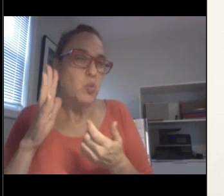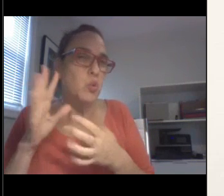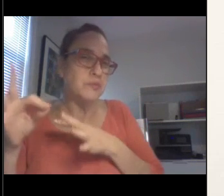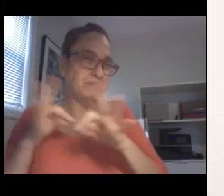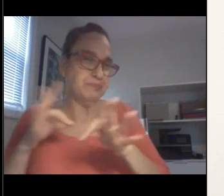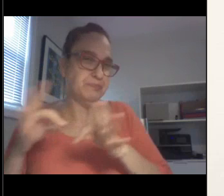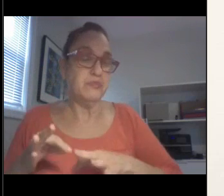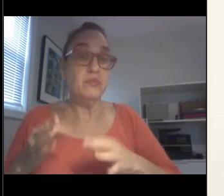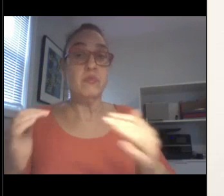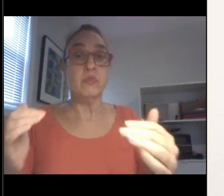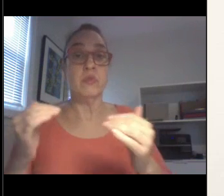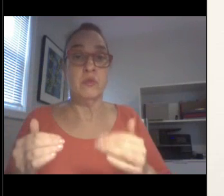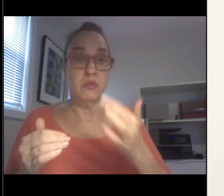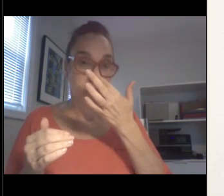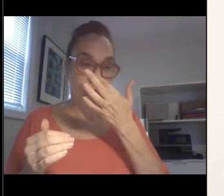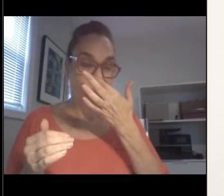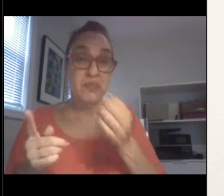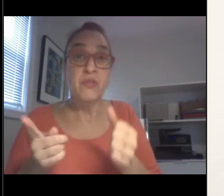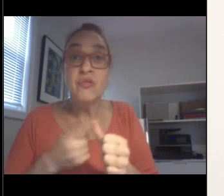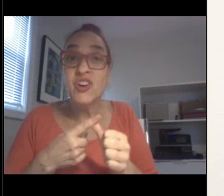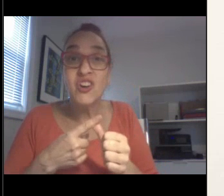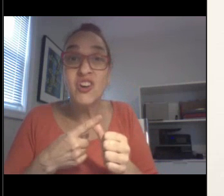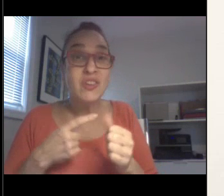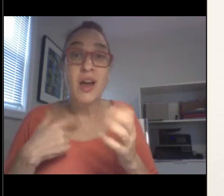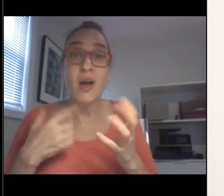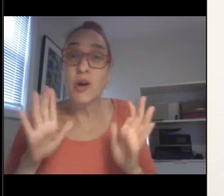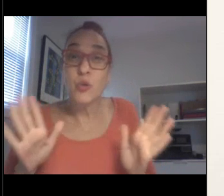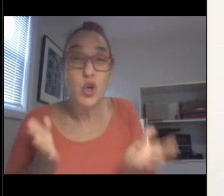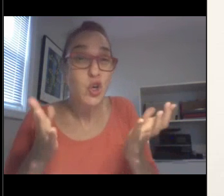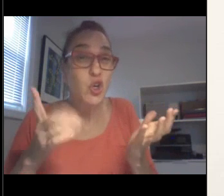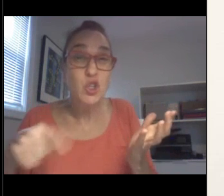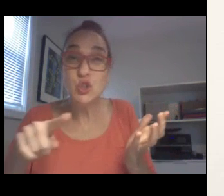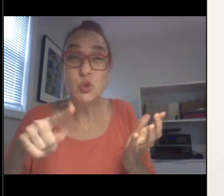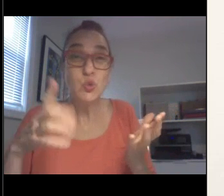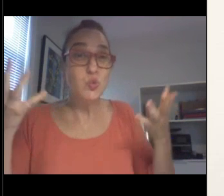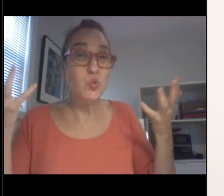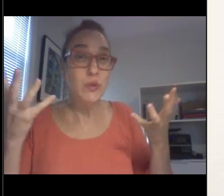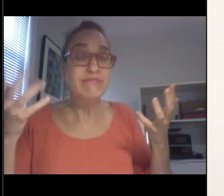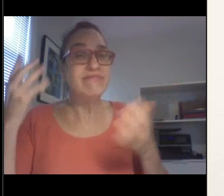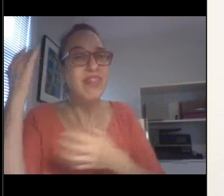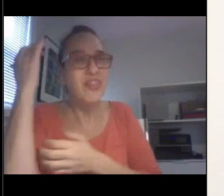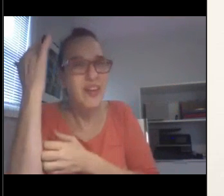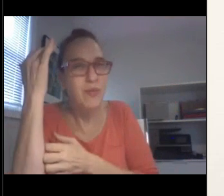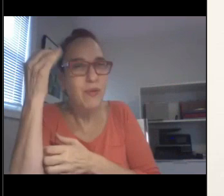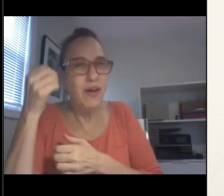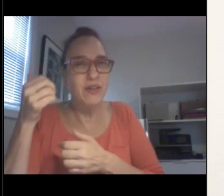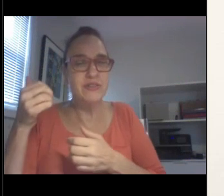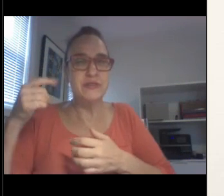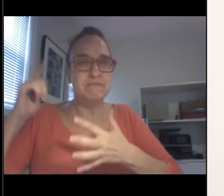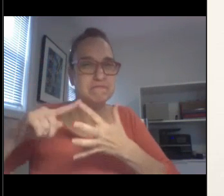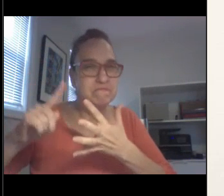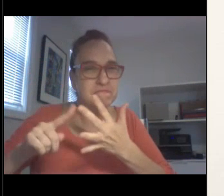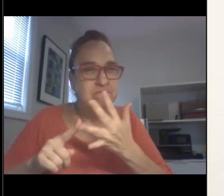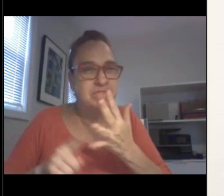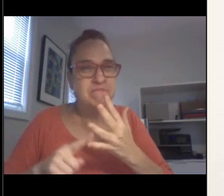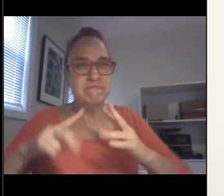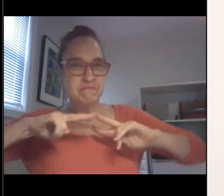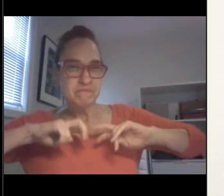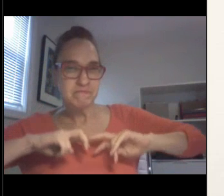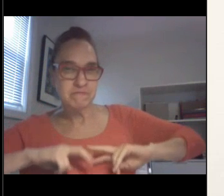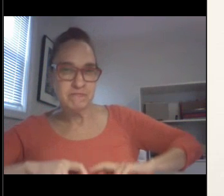So as an initial encouragement, I really want to encourage us all to be reflective in this moment, right? So I'm going to be posing a fair